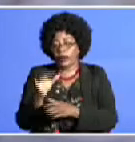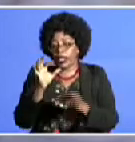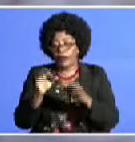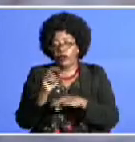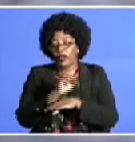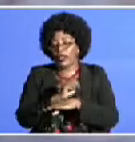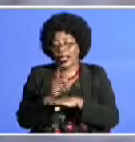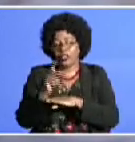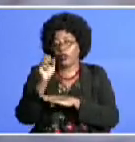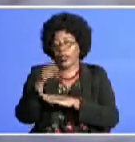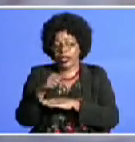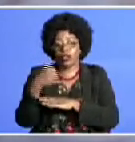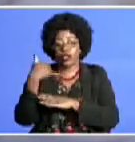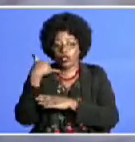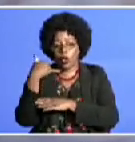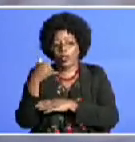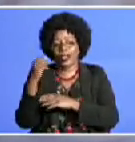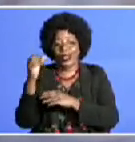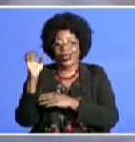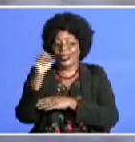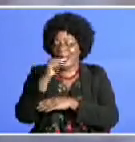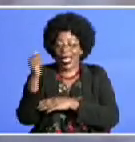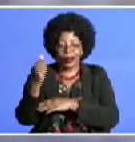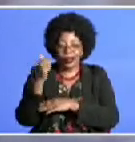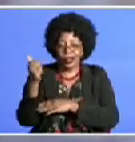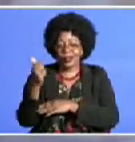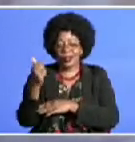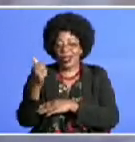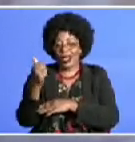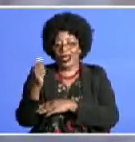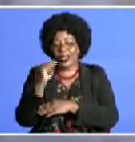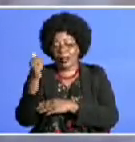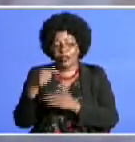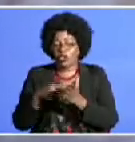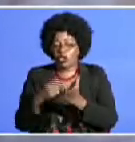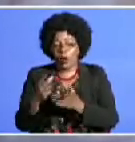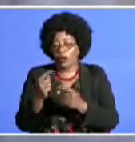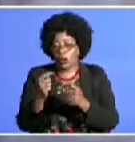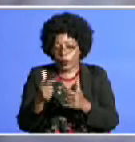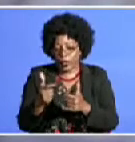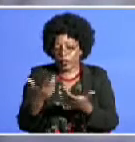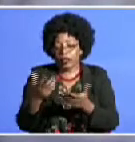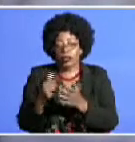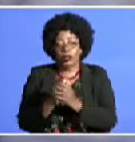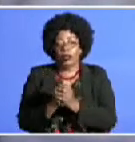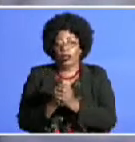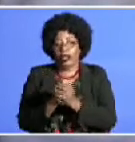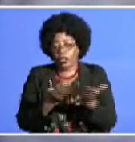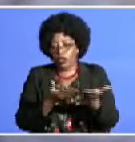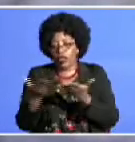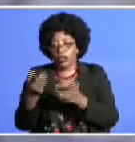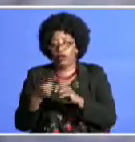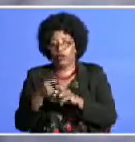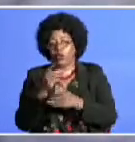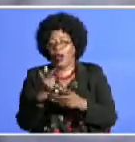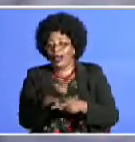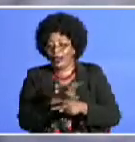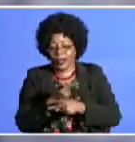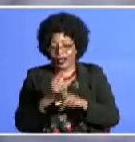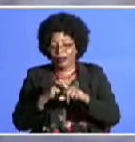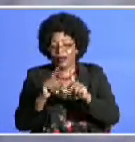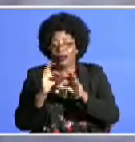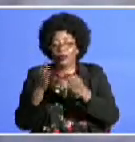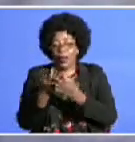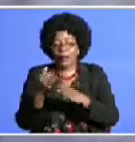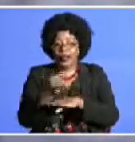New Providence, you can call an ambulance. And for the most part, that ambulance shows up within a few minutes and you can get them to a higher level of care. When you're on a family